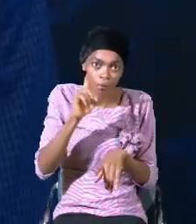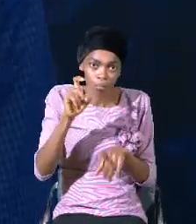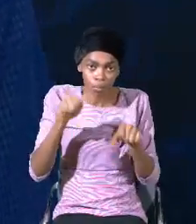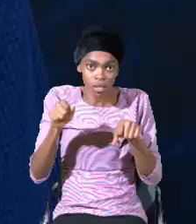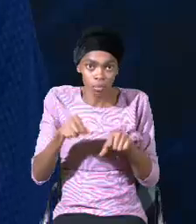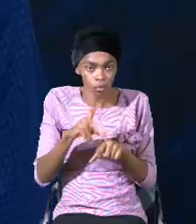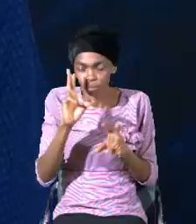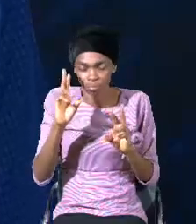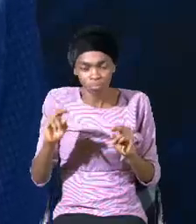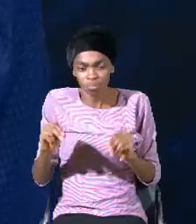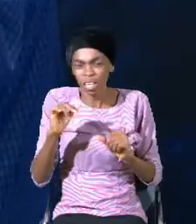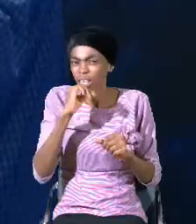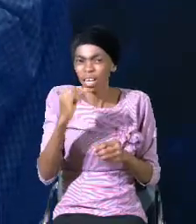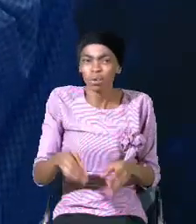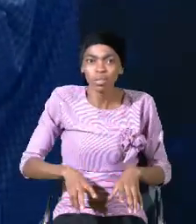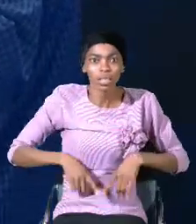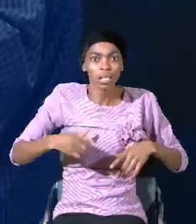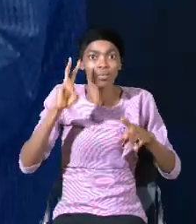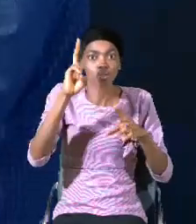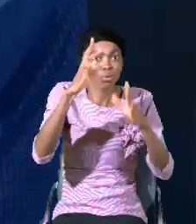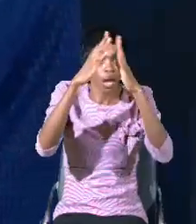cannot enjoy